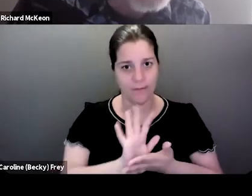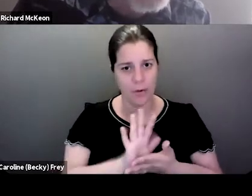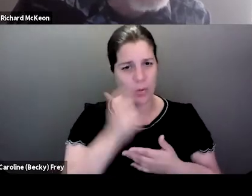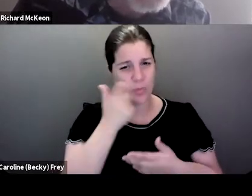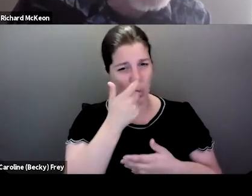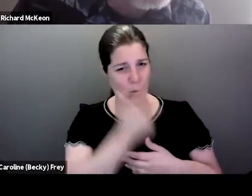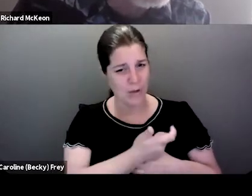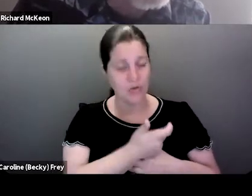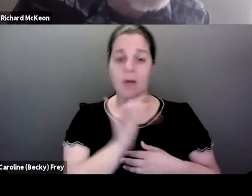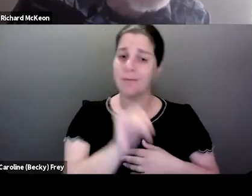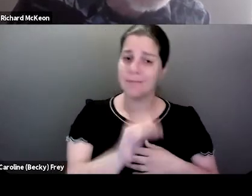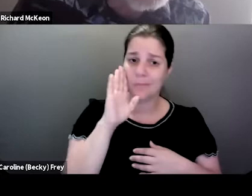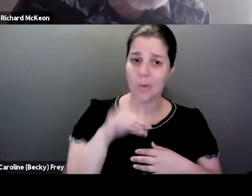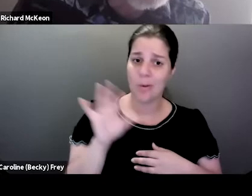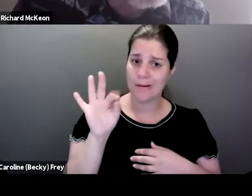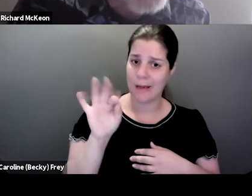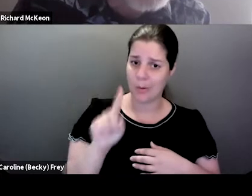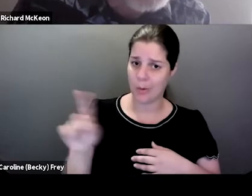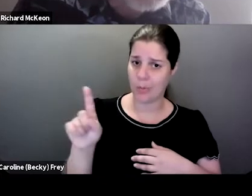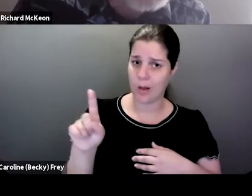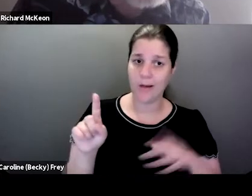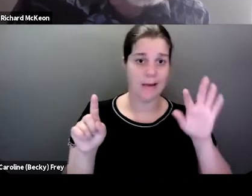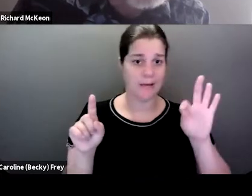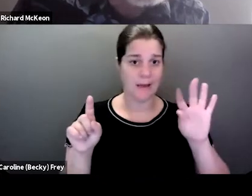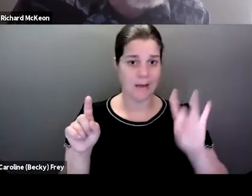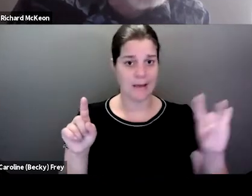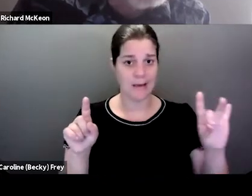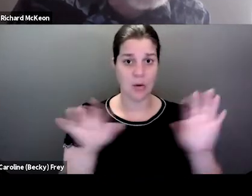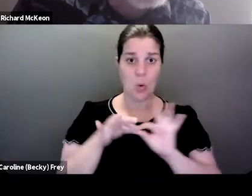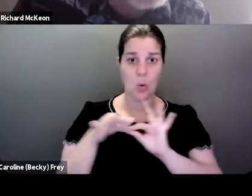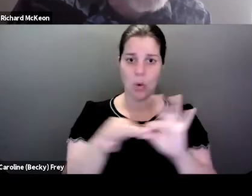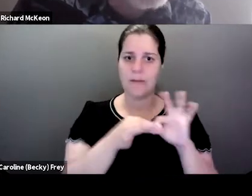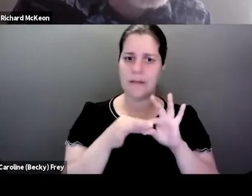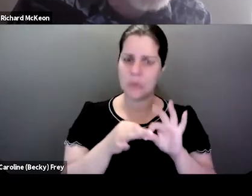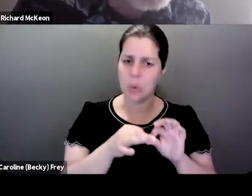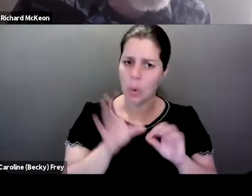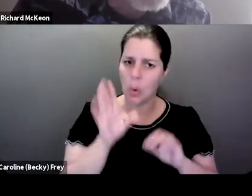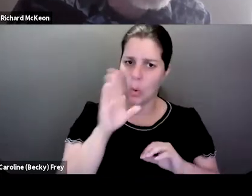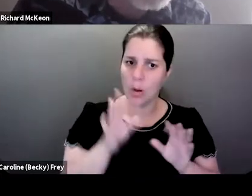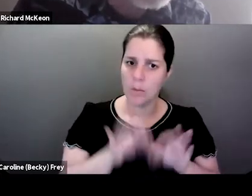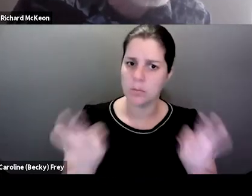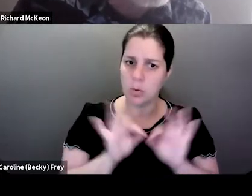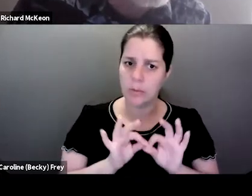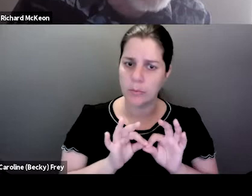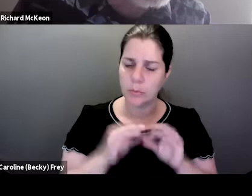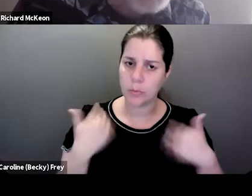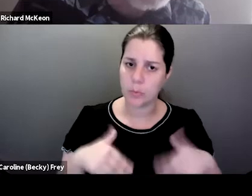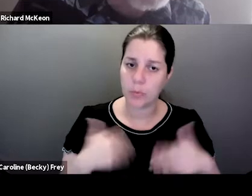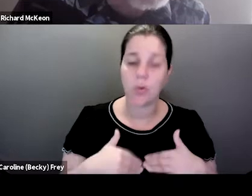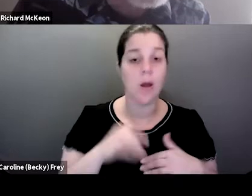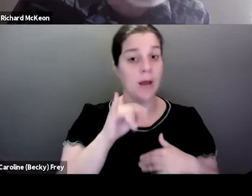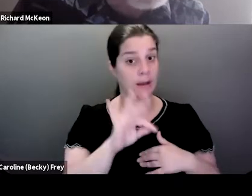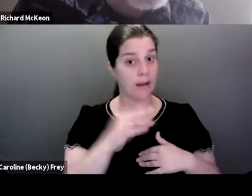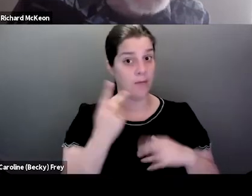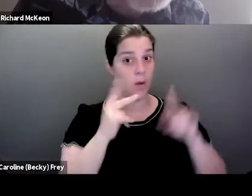and 911 will be really important, so that somebody that over the phone or with mobile